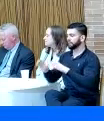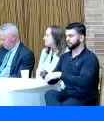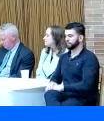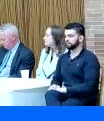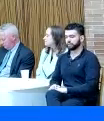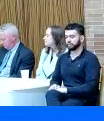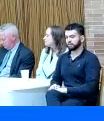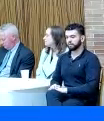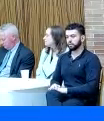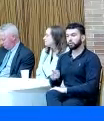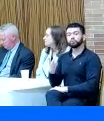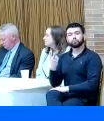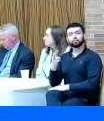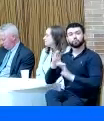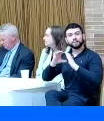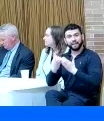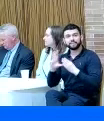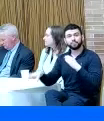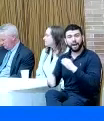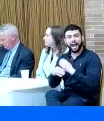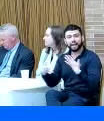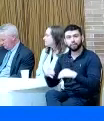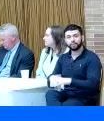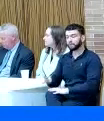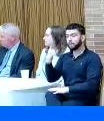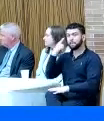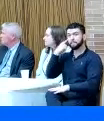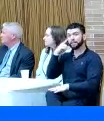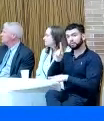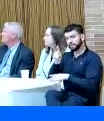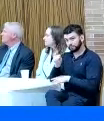two or more classes was added mental and physical disabilities and familiar